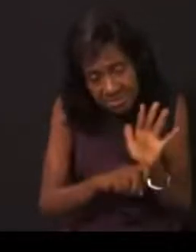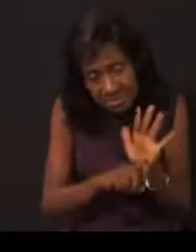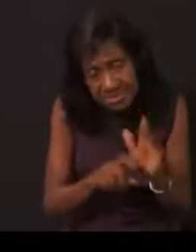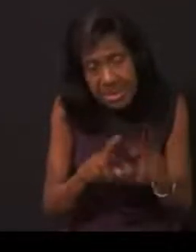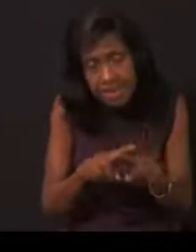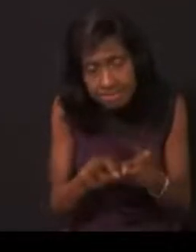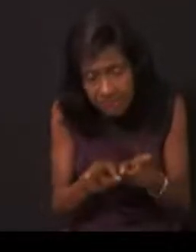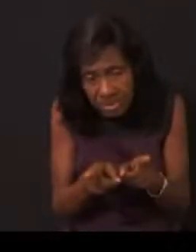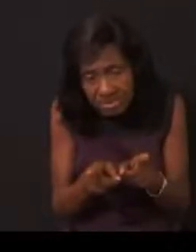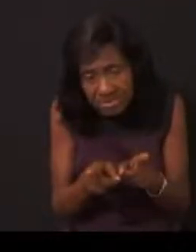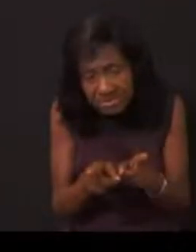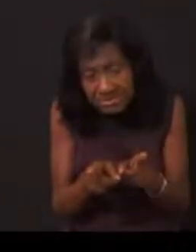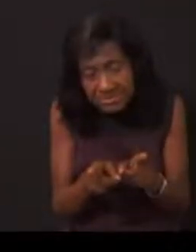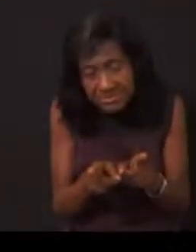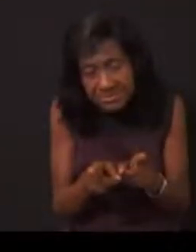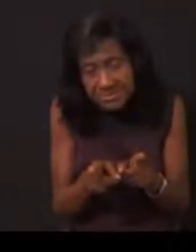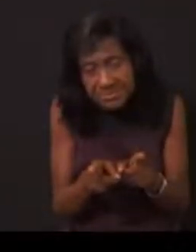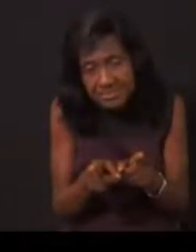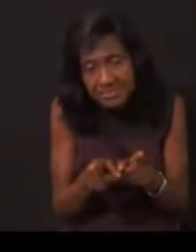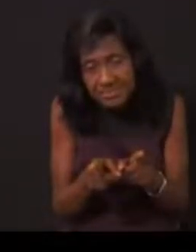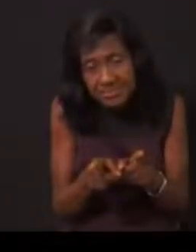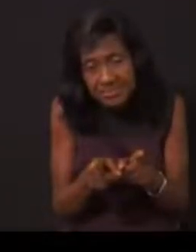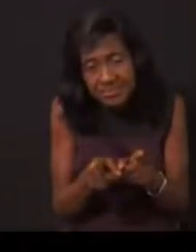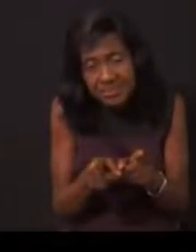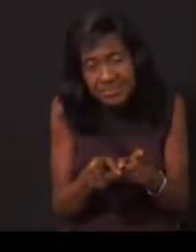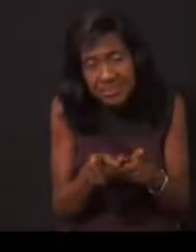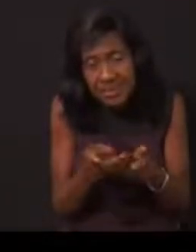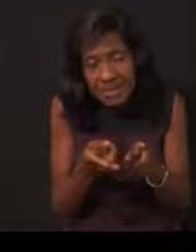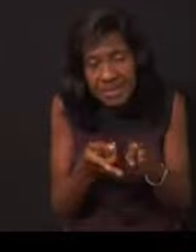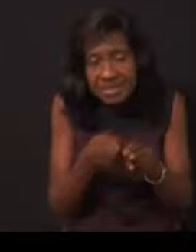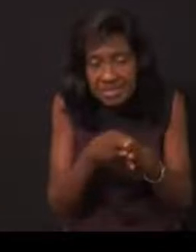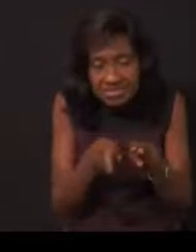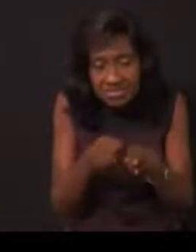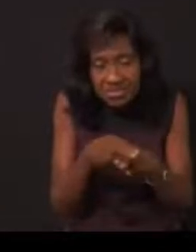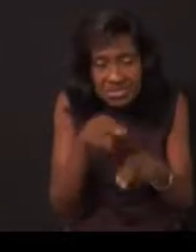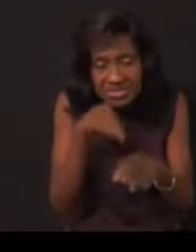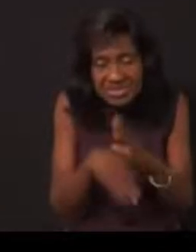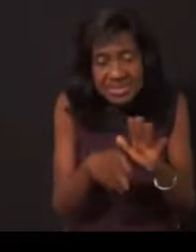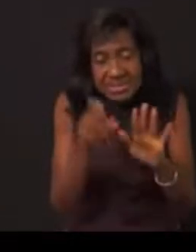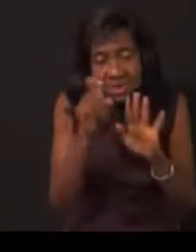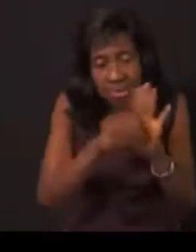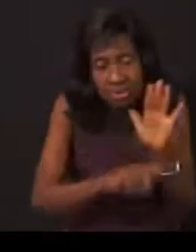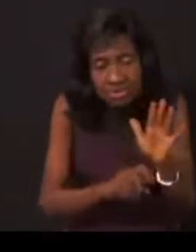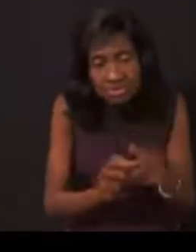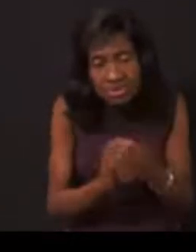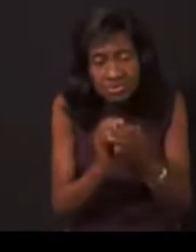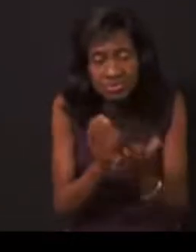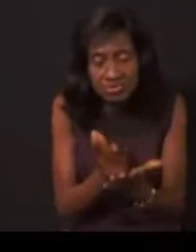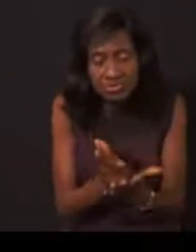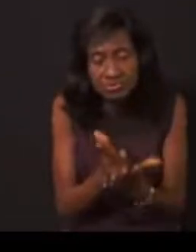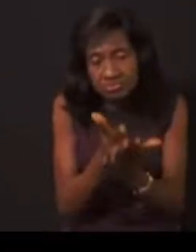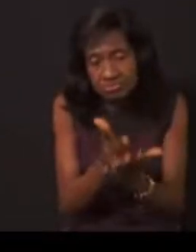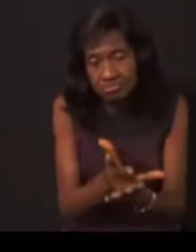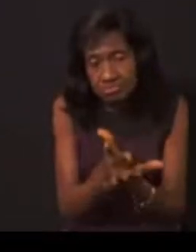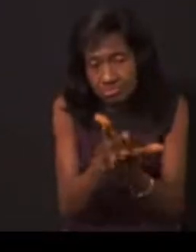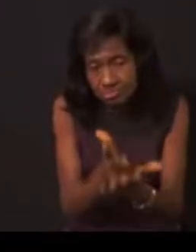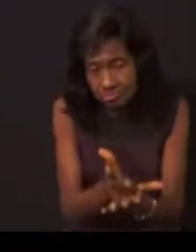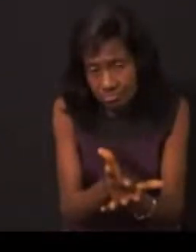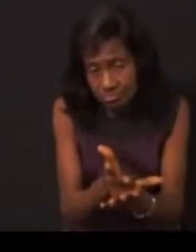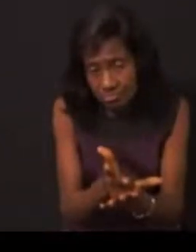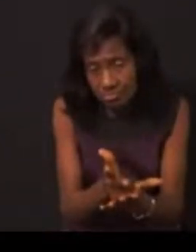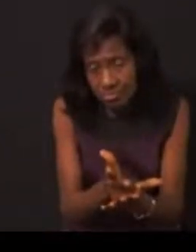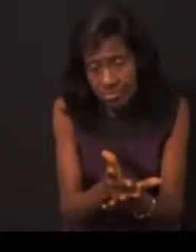very significant shift and increase in the cost of shipping worldwide. So that has a direct impact